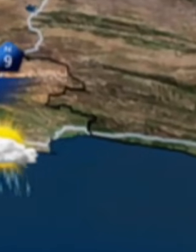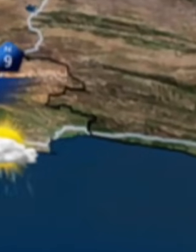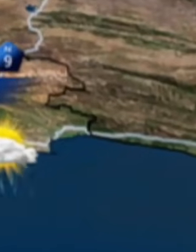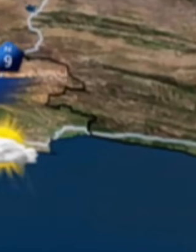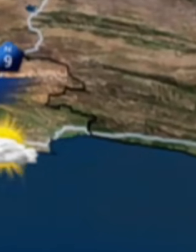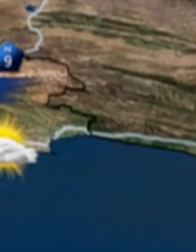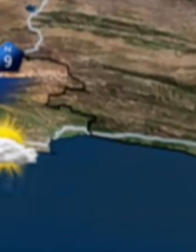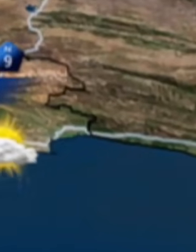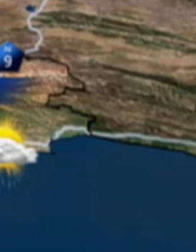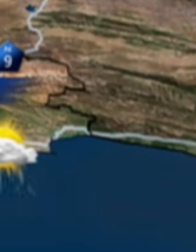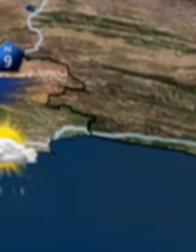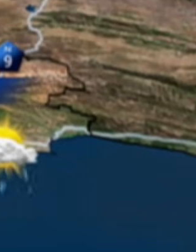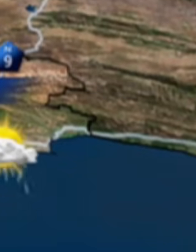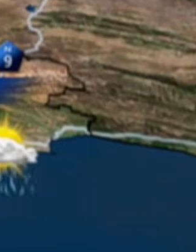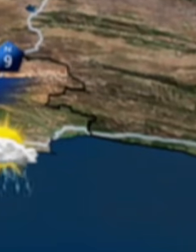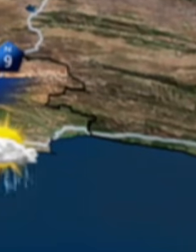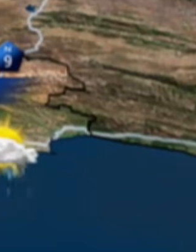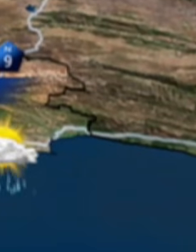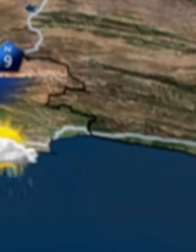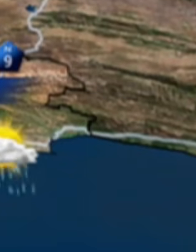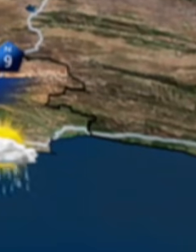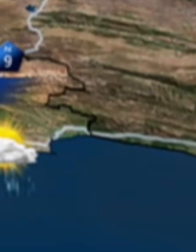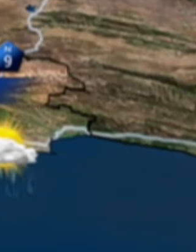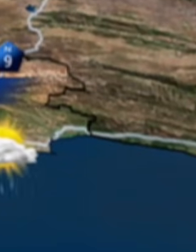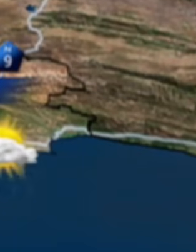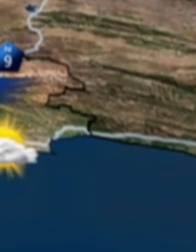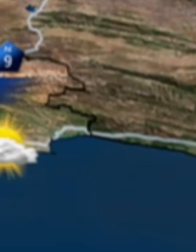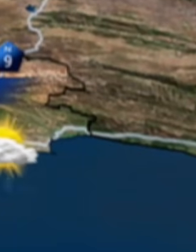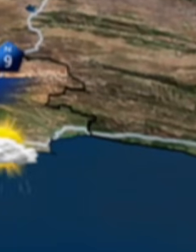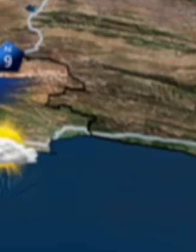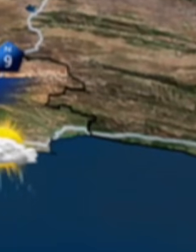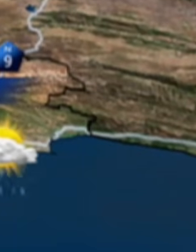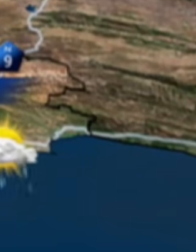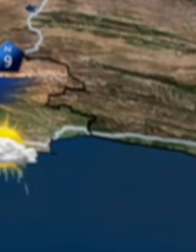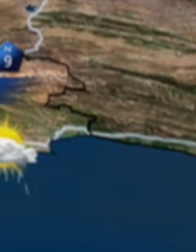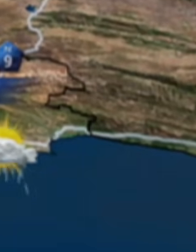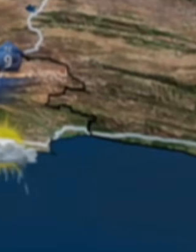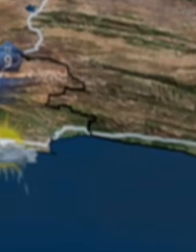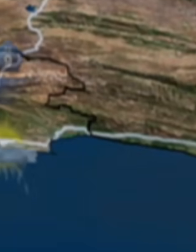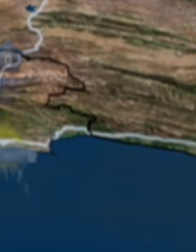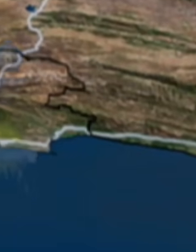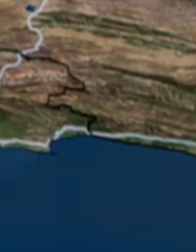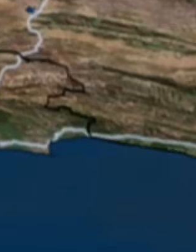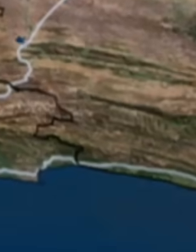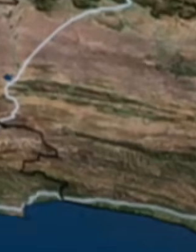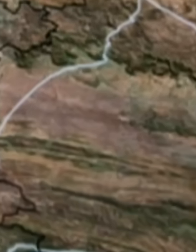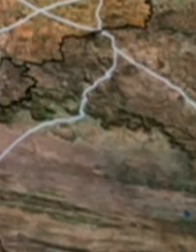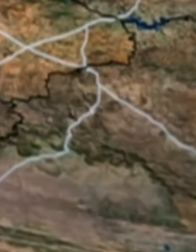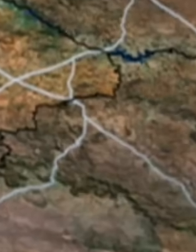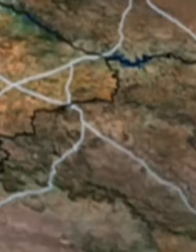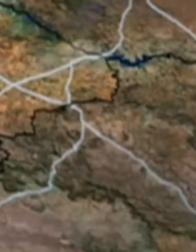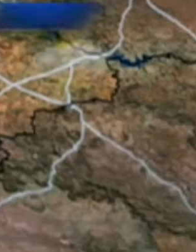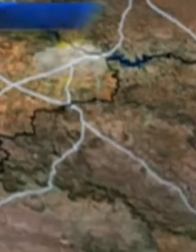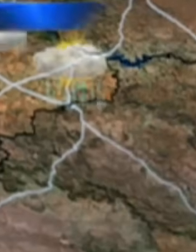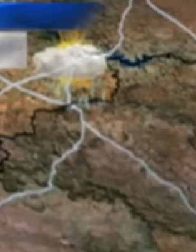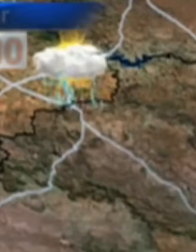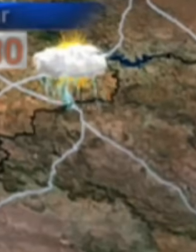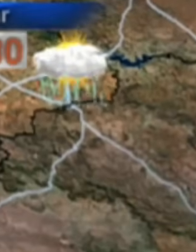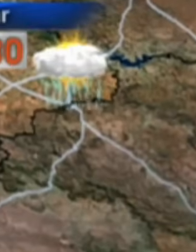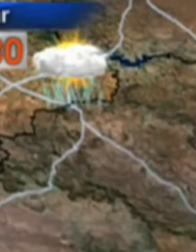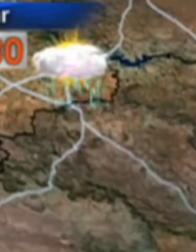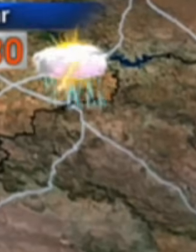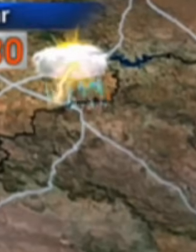fiša ka bosta ka bo Cape Town magrata ke 30 ka moka re boletše ka gore maru a ta pharaphara ka go kgetha dibaka kapa le boa le gona re boletše ka phišo e